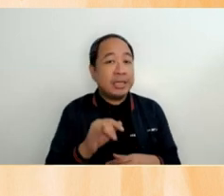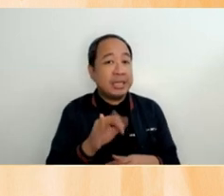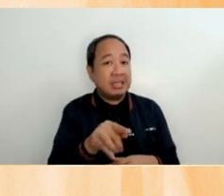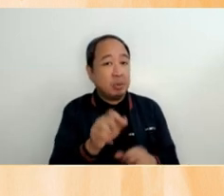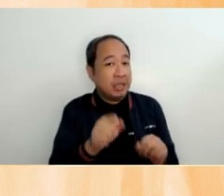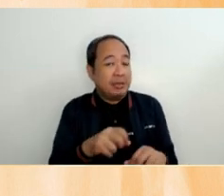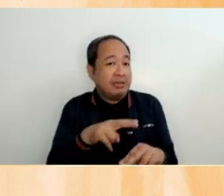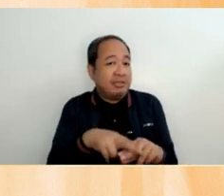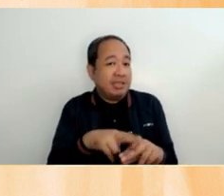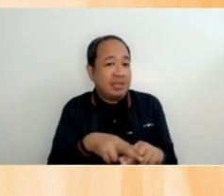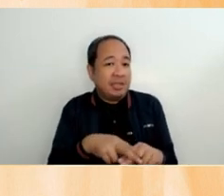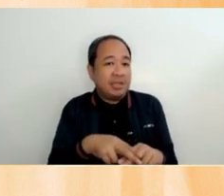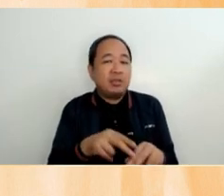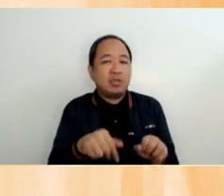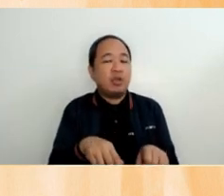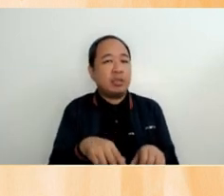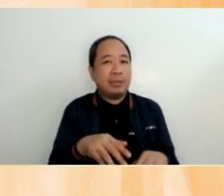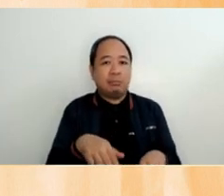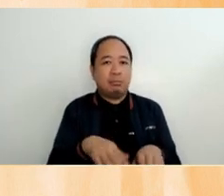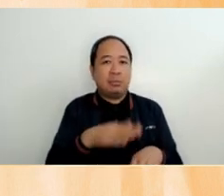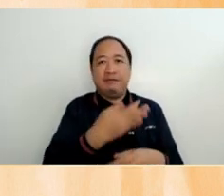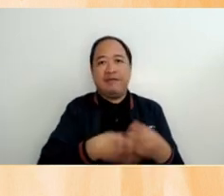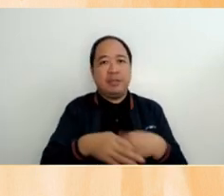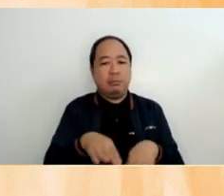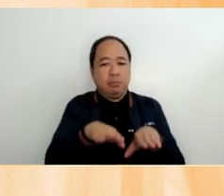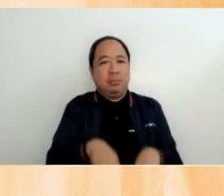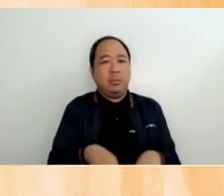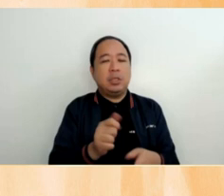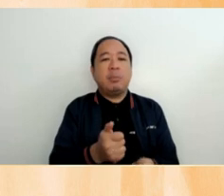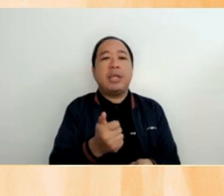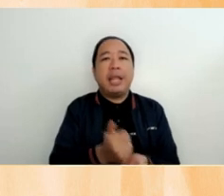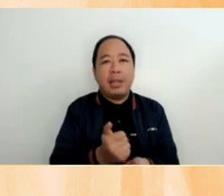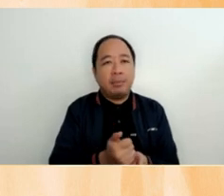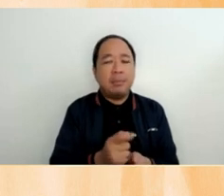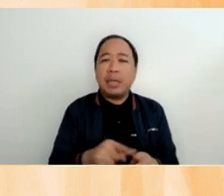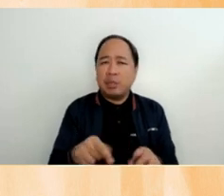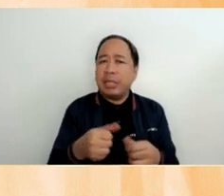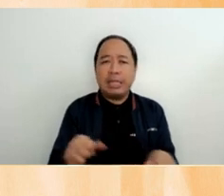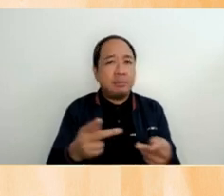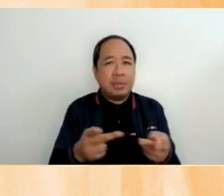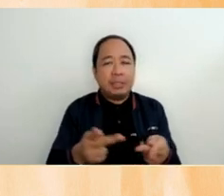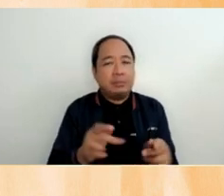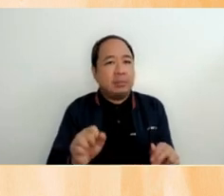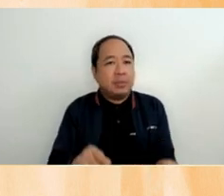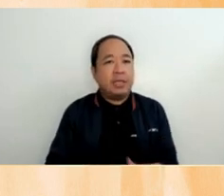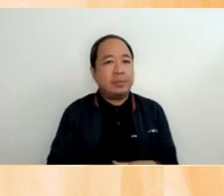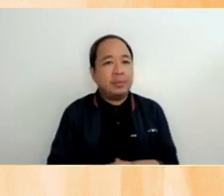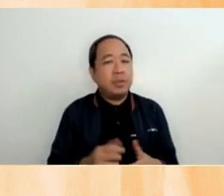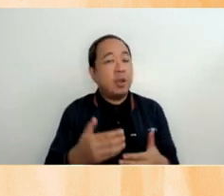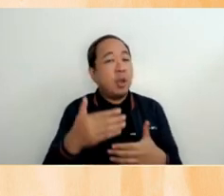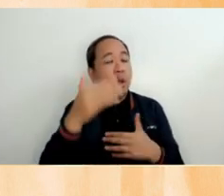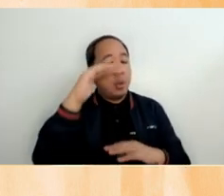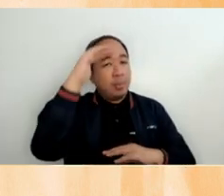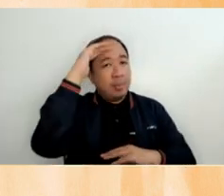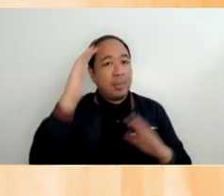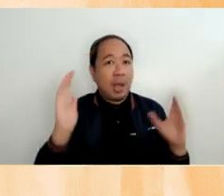If you can do it sitting down with your feet grounded, that will help too. But really, it can be done anywhere.